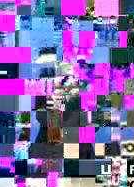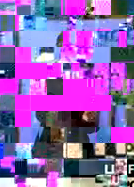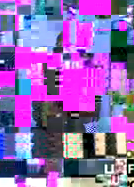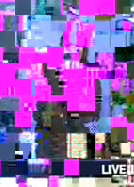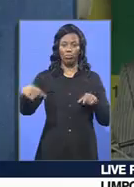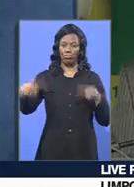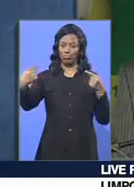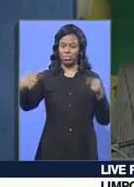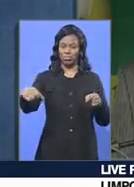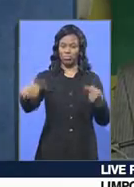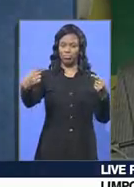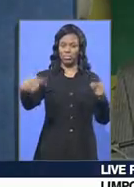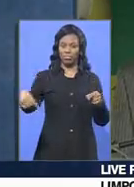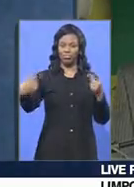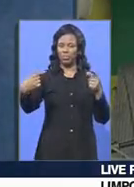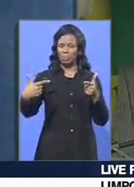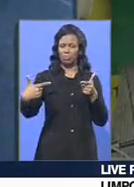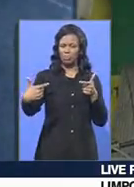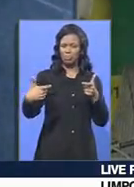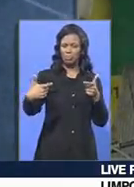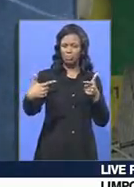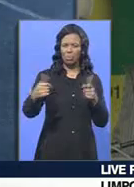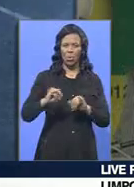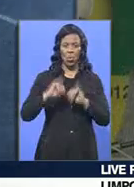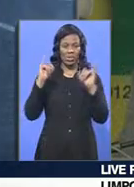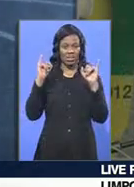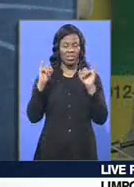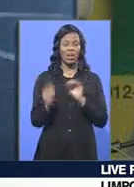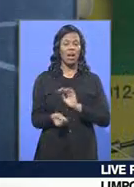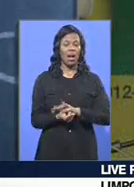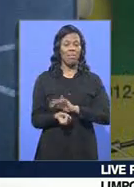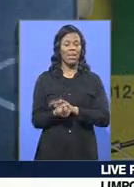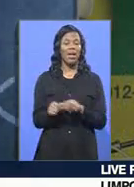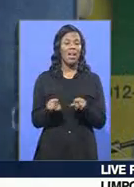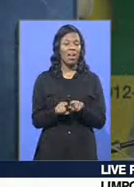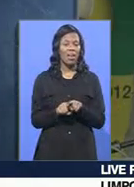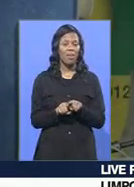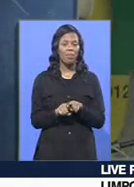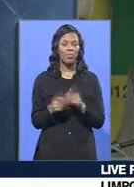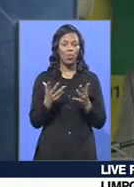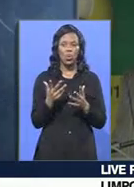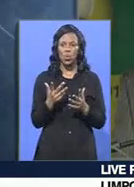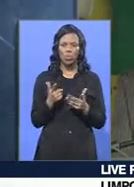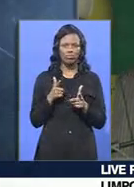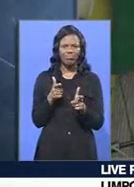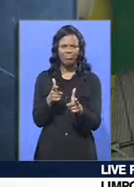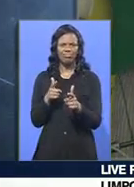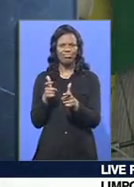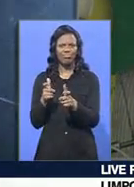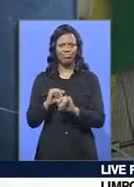Horrific massacres took place, including vicious incidents of terror such